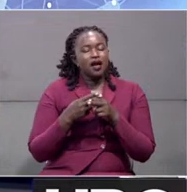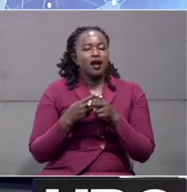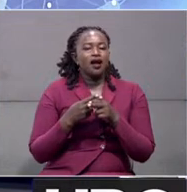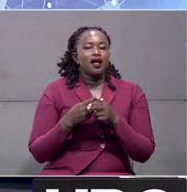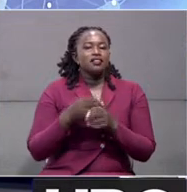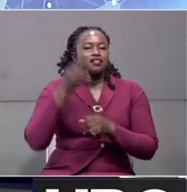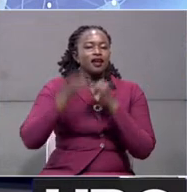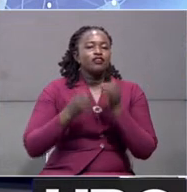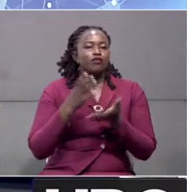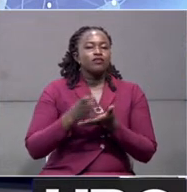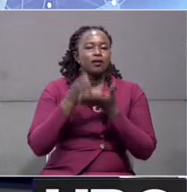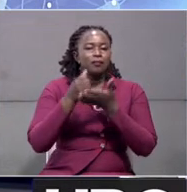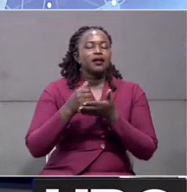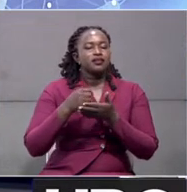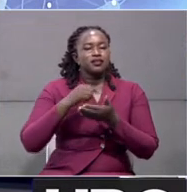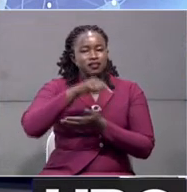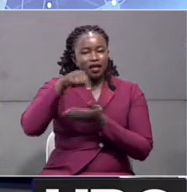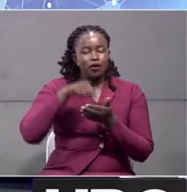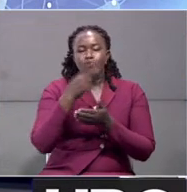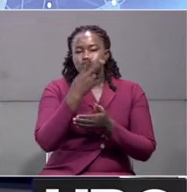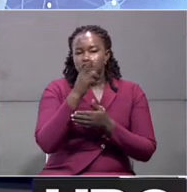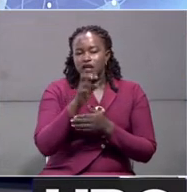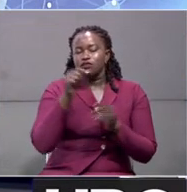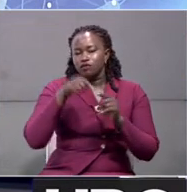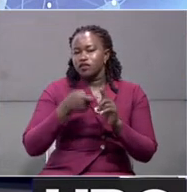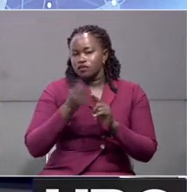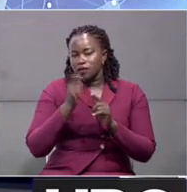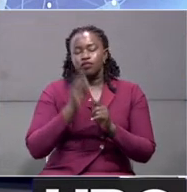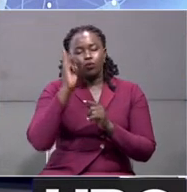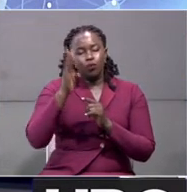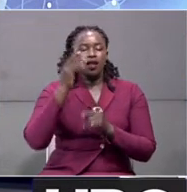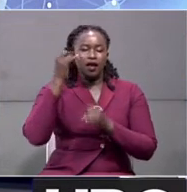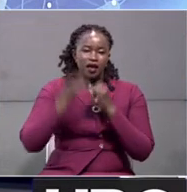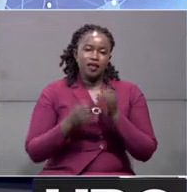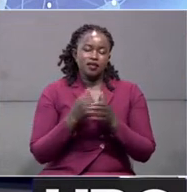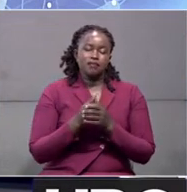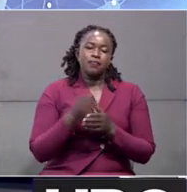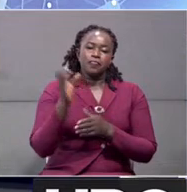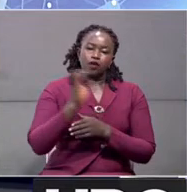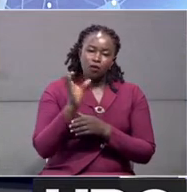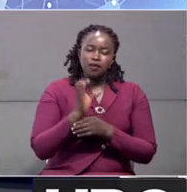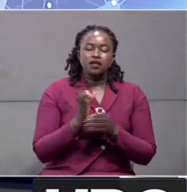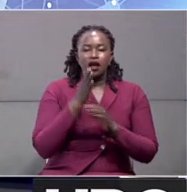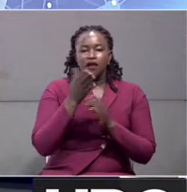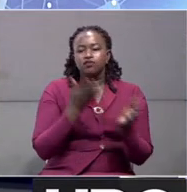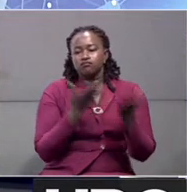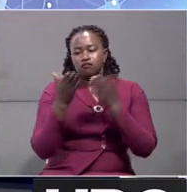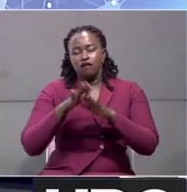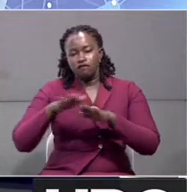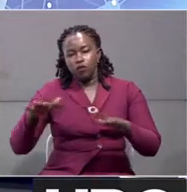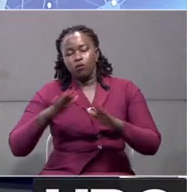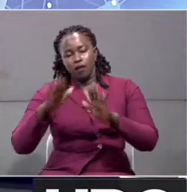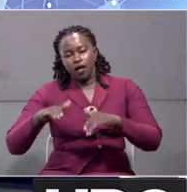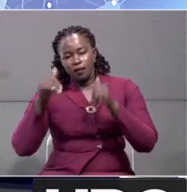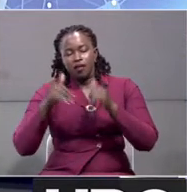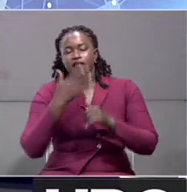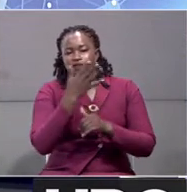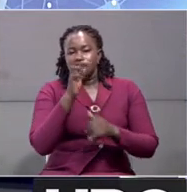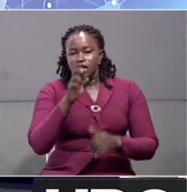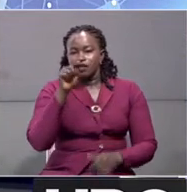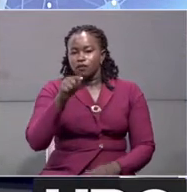So about the 28th of this month, it will come to an end with the committee. Then it will go to the floor of parliament. Mm-hmm.